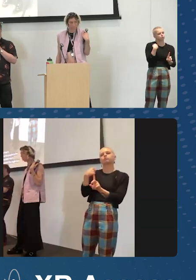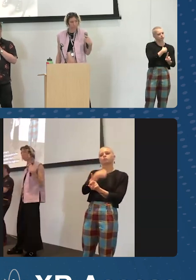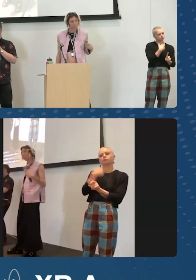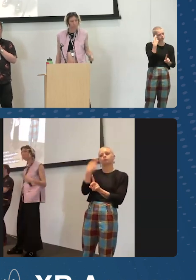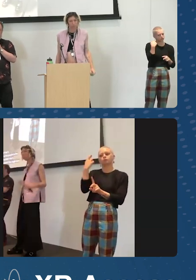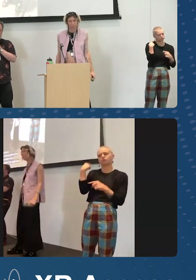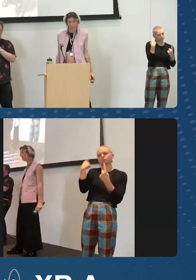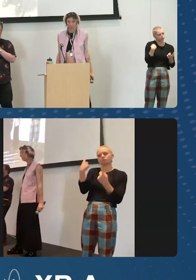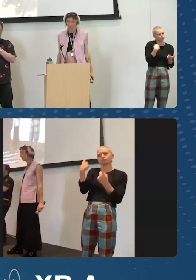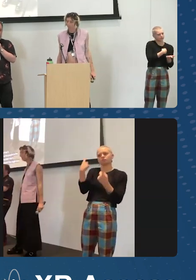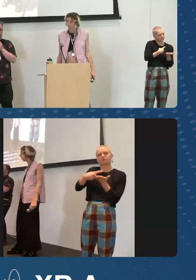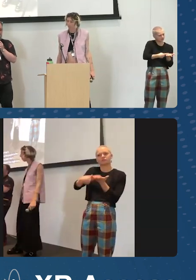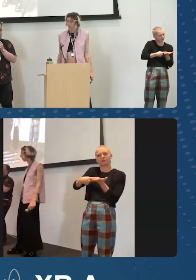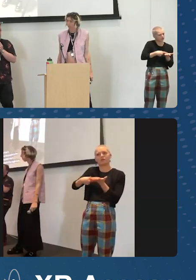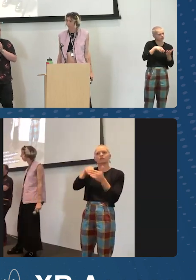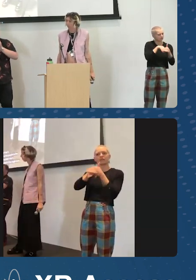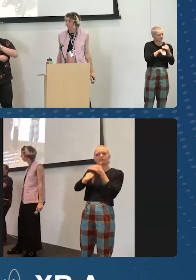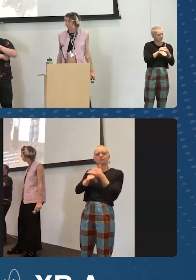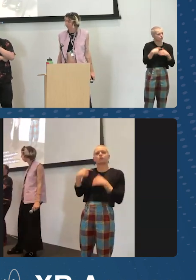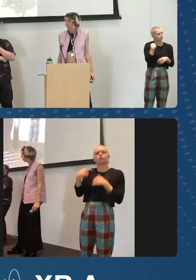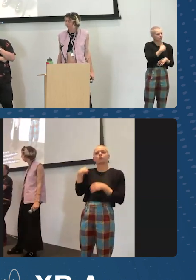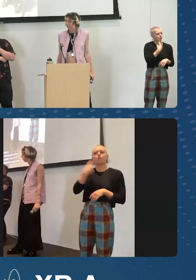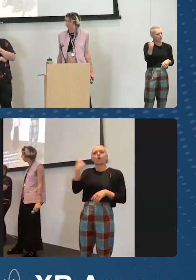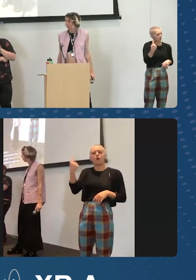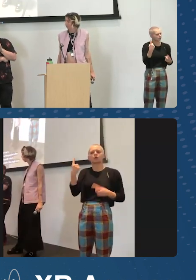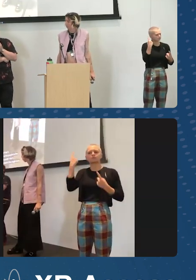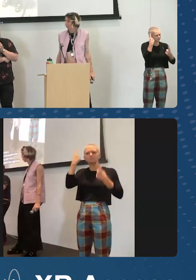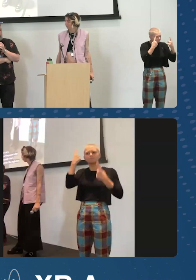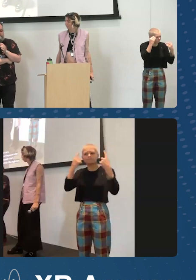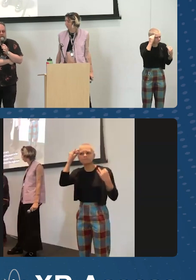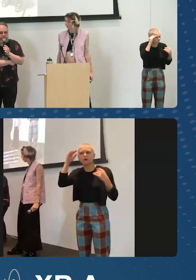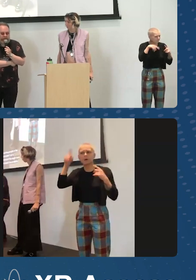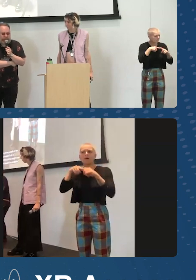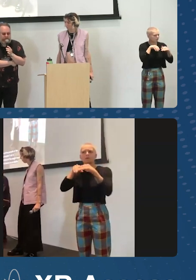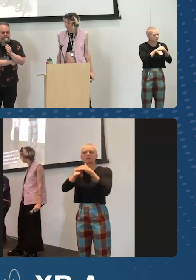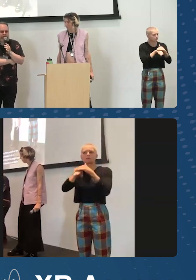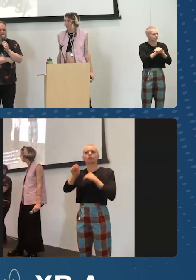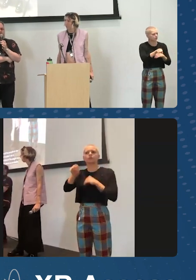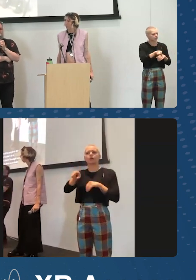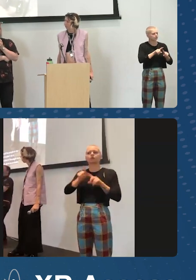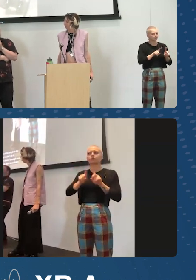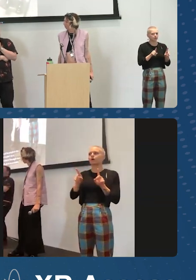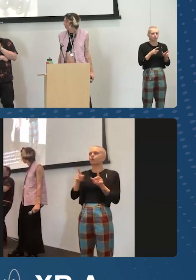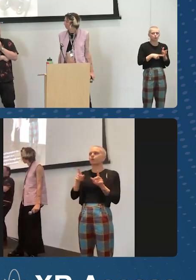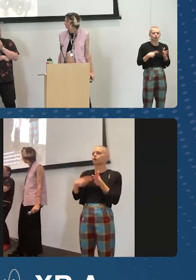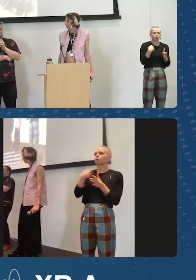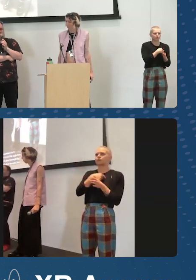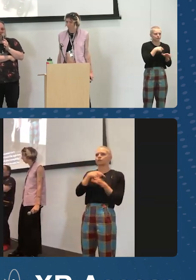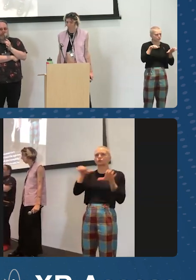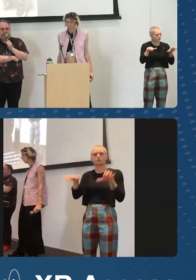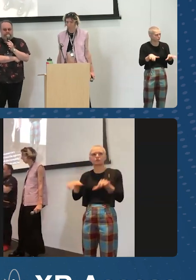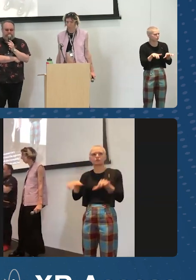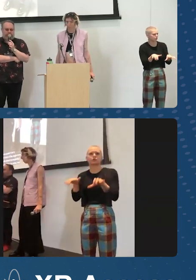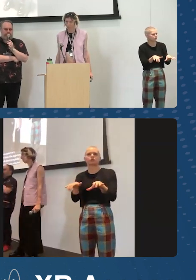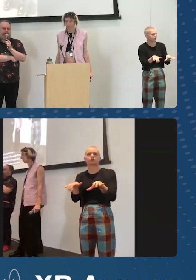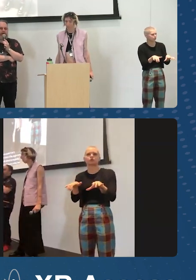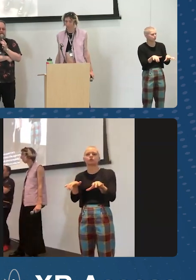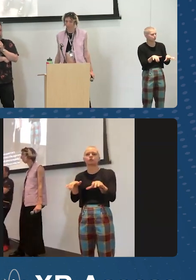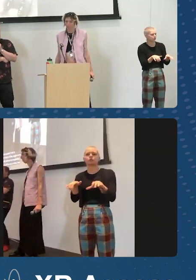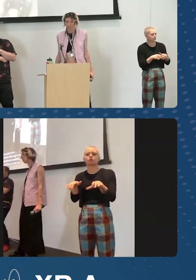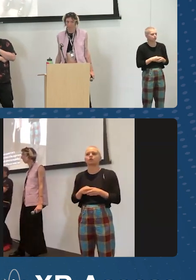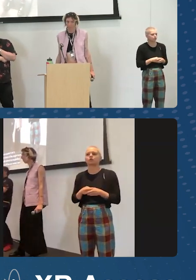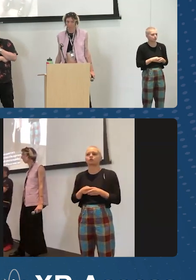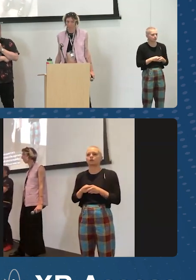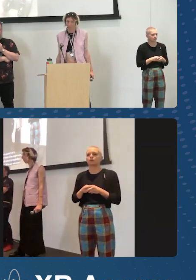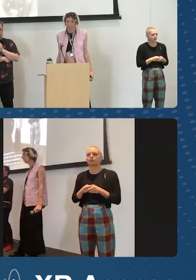it's something that's all on our mind, but it's like, what are we doing? Is creating access to something that